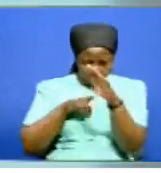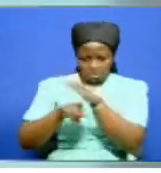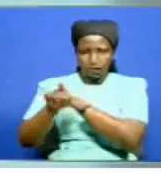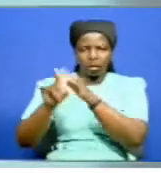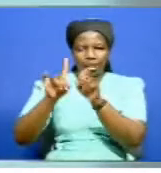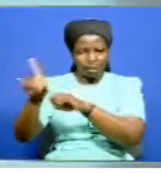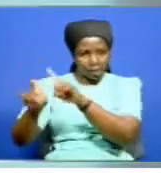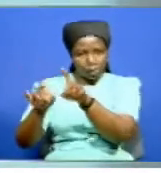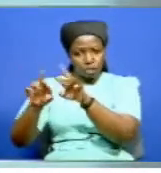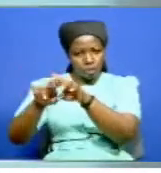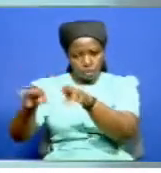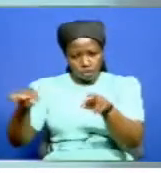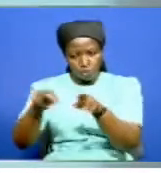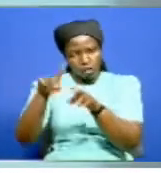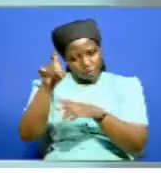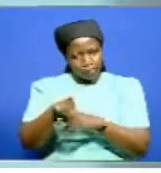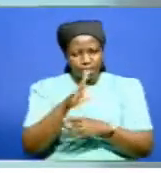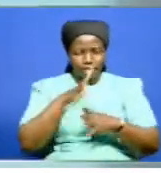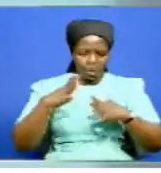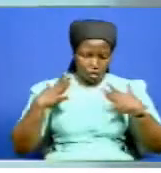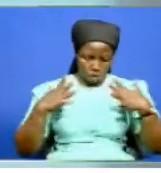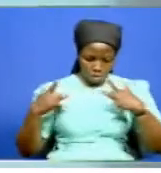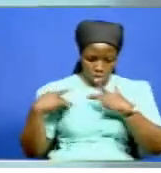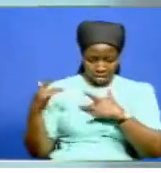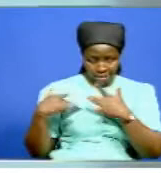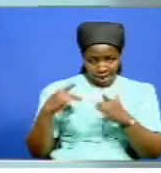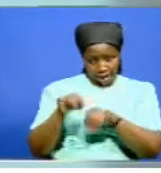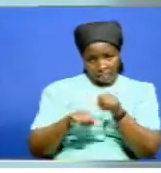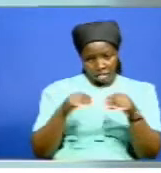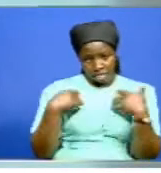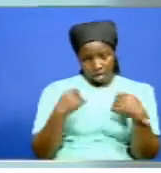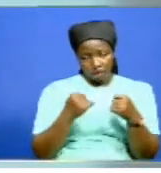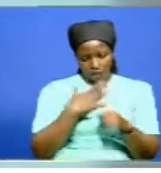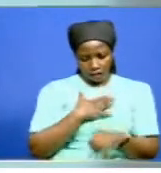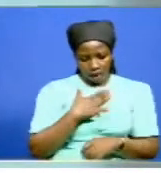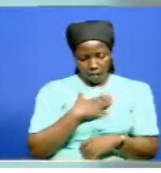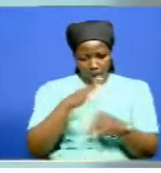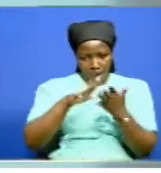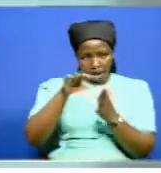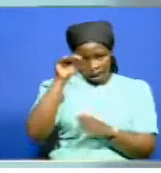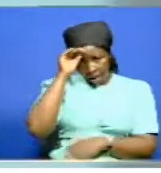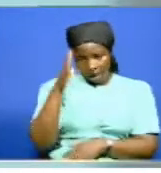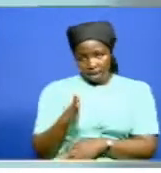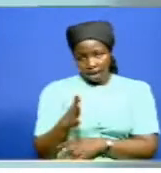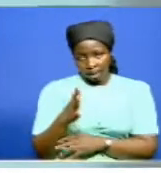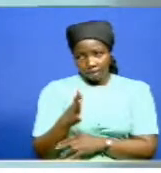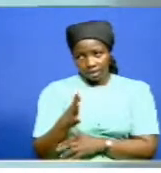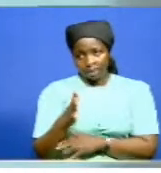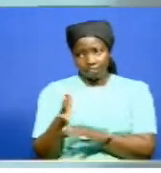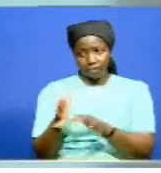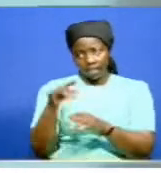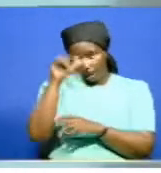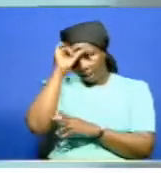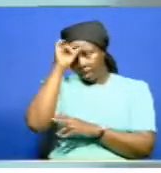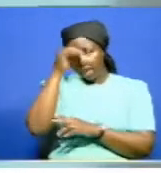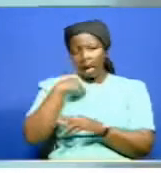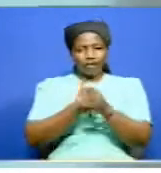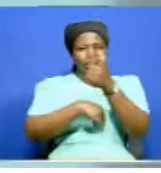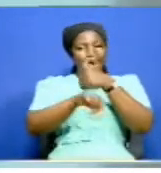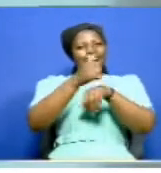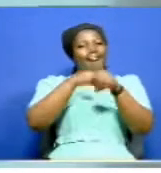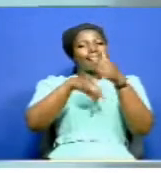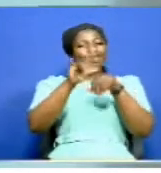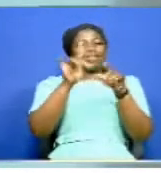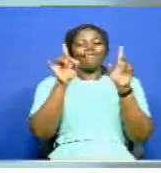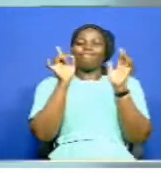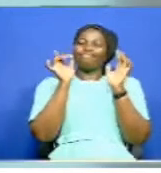concerned about the health of our learners. So the government has put all measures in place to ensure